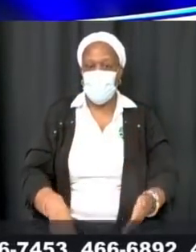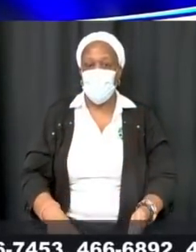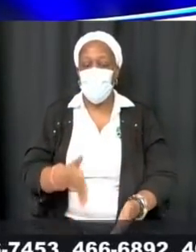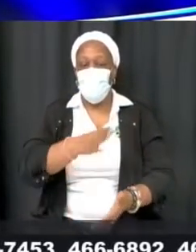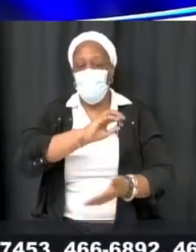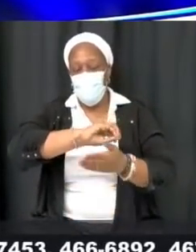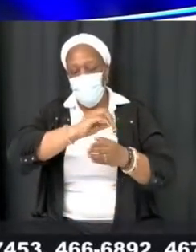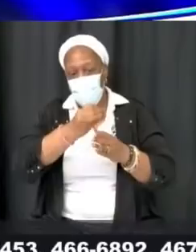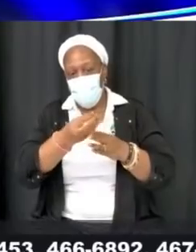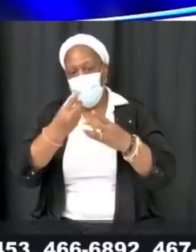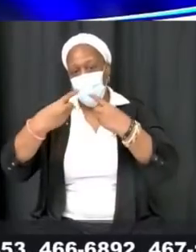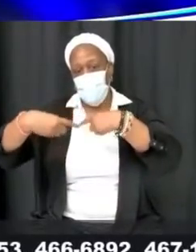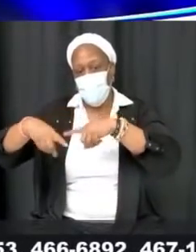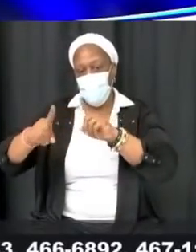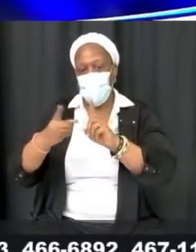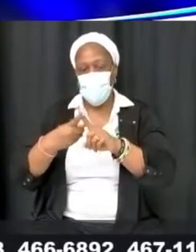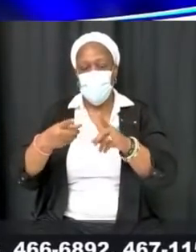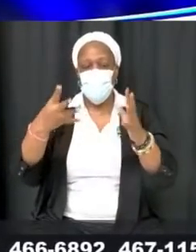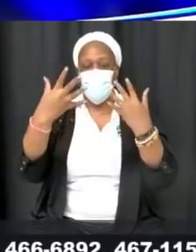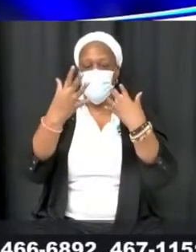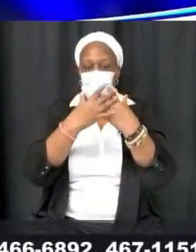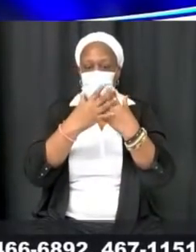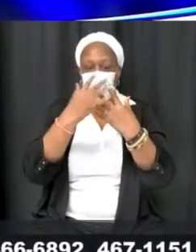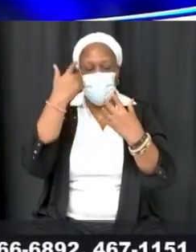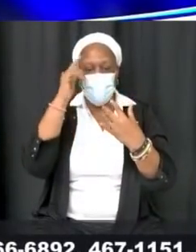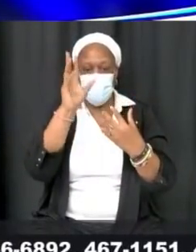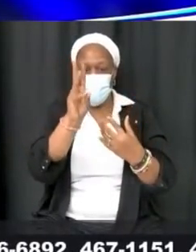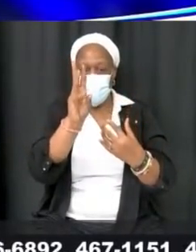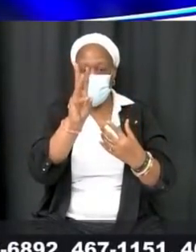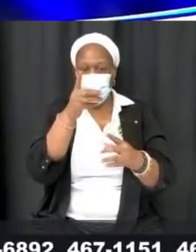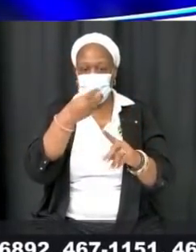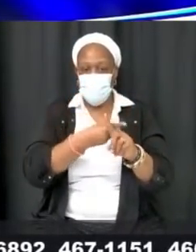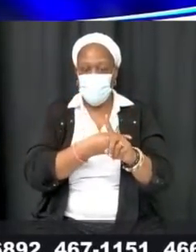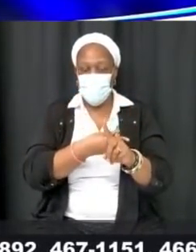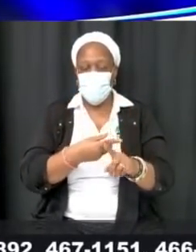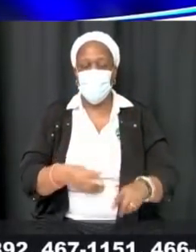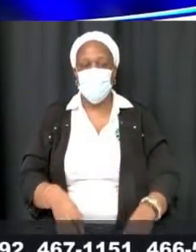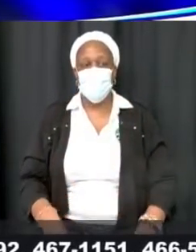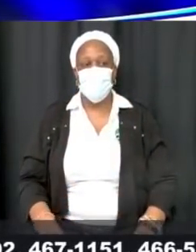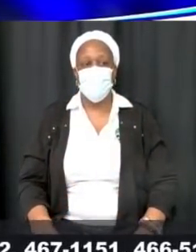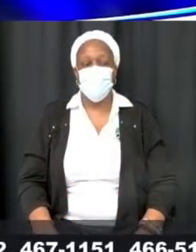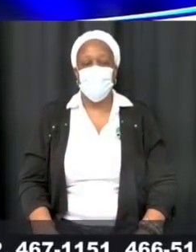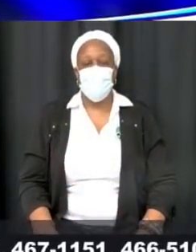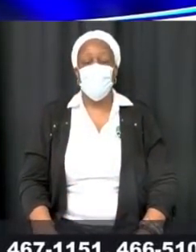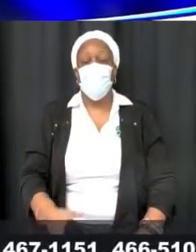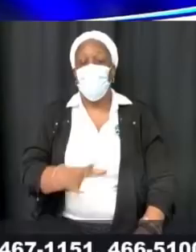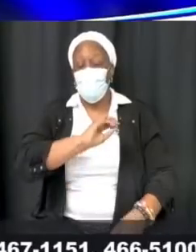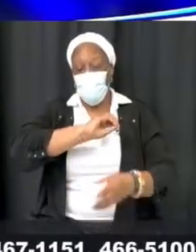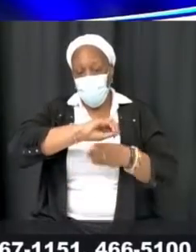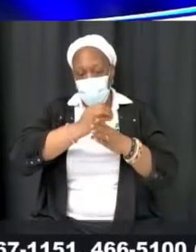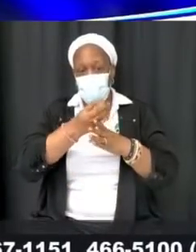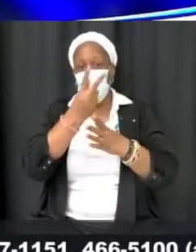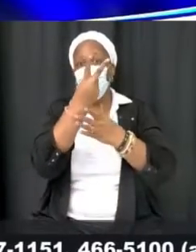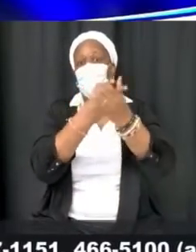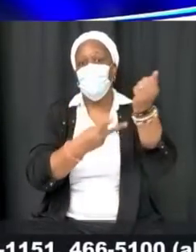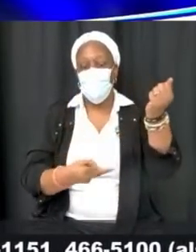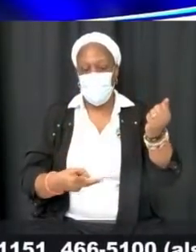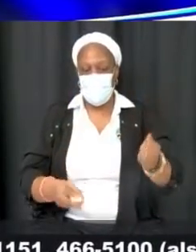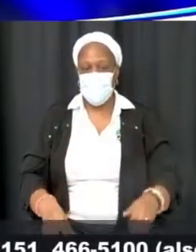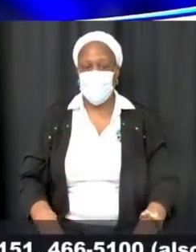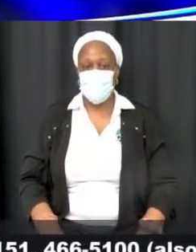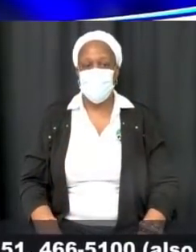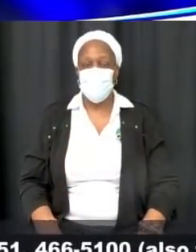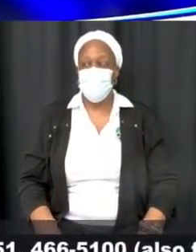not exceeding 6 months, or to both such fine and such imprisonment. We